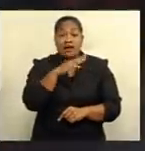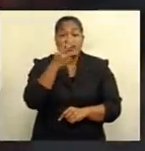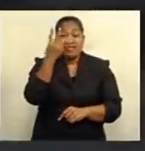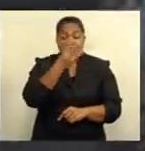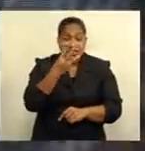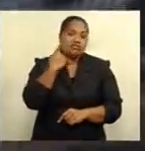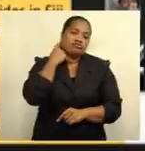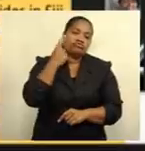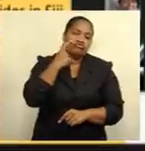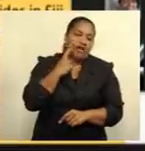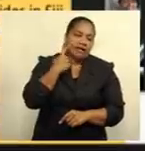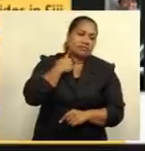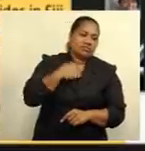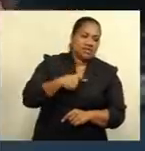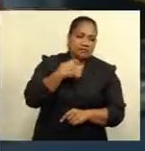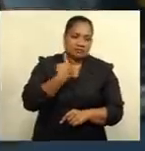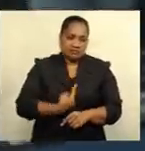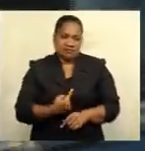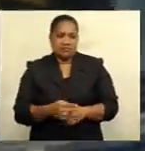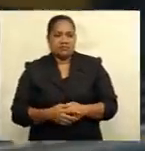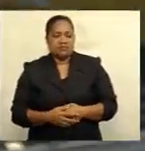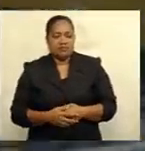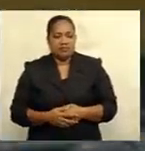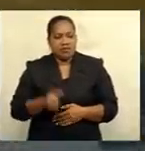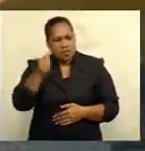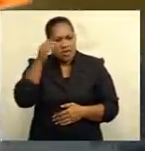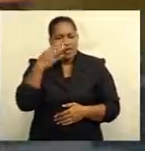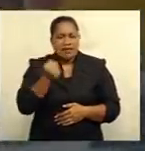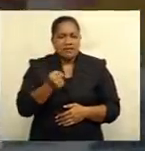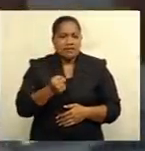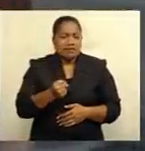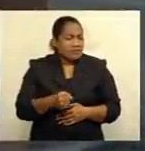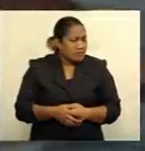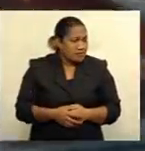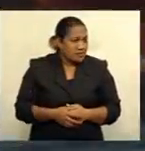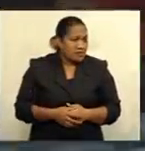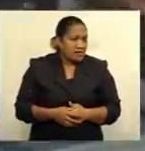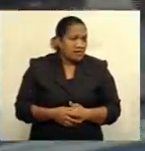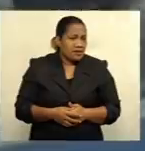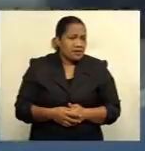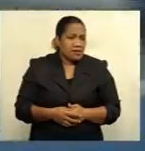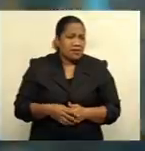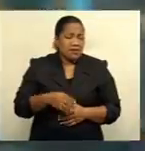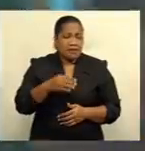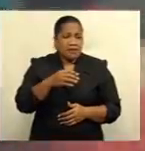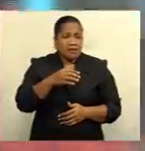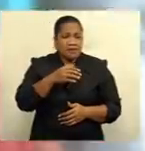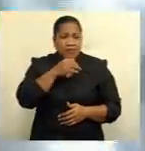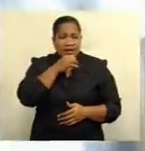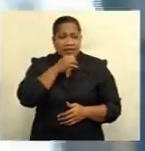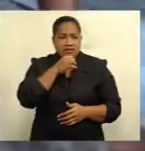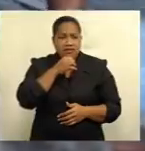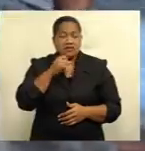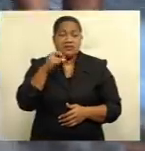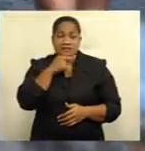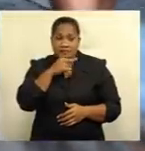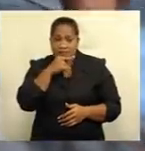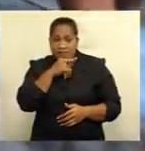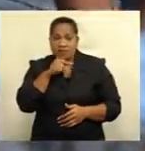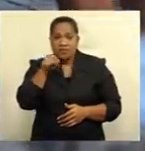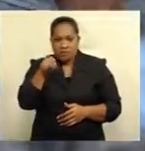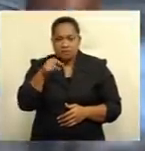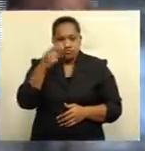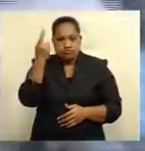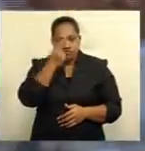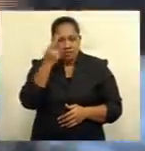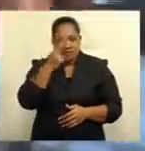suicide cases. We know that males have twice the risk of completing suicides than females. We